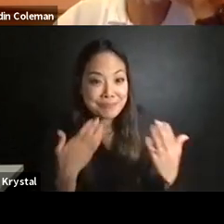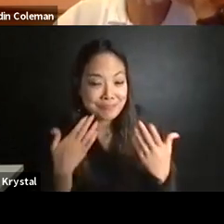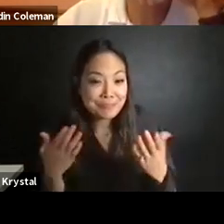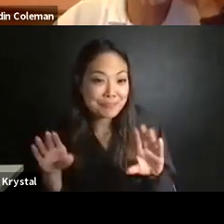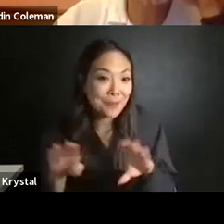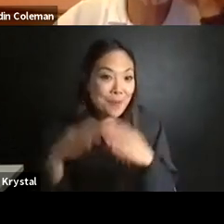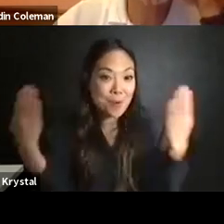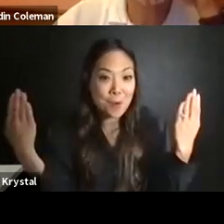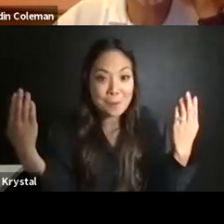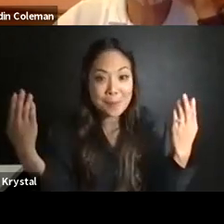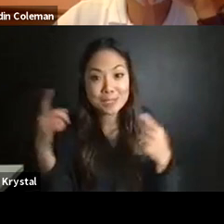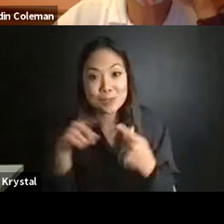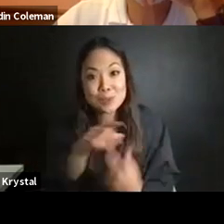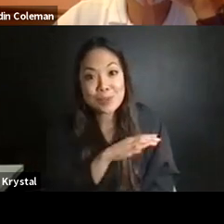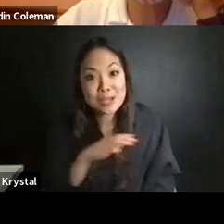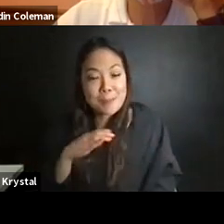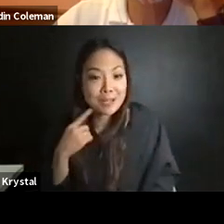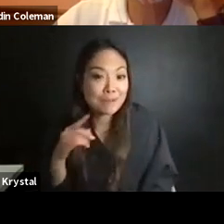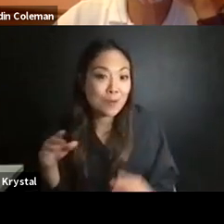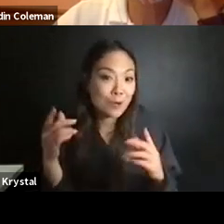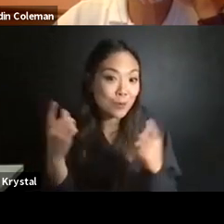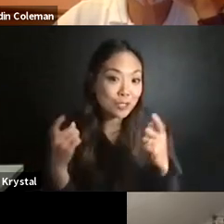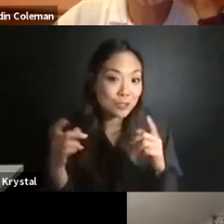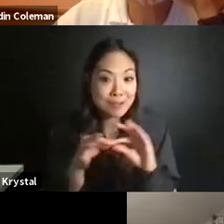um the committee for questions and comments